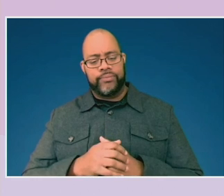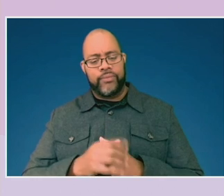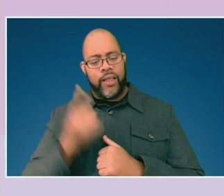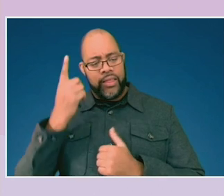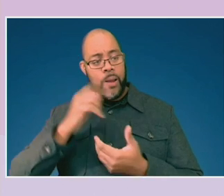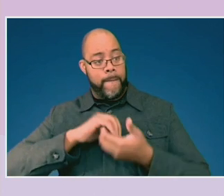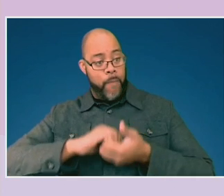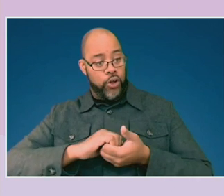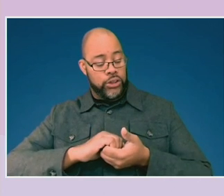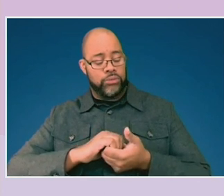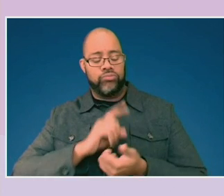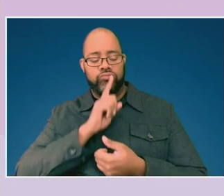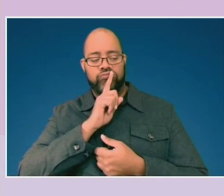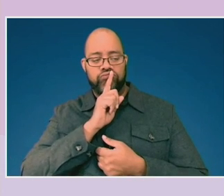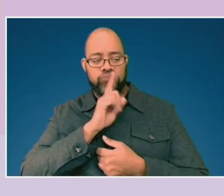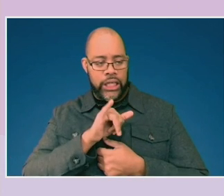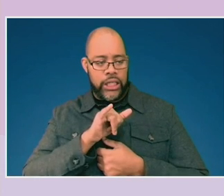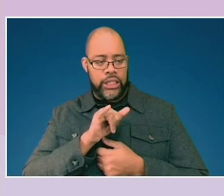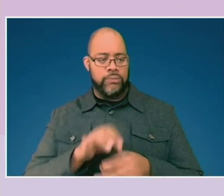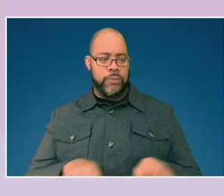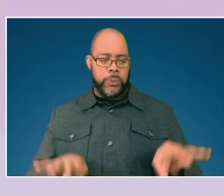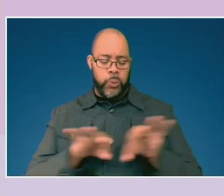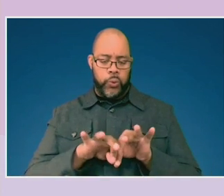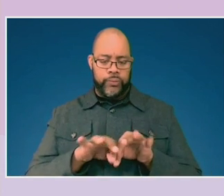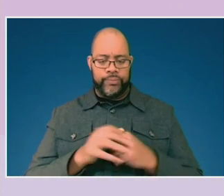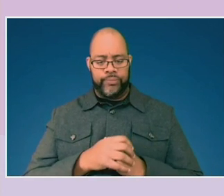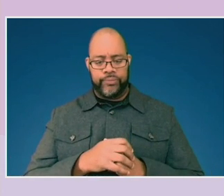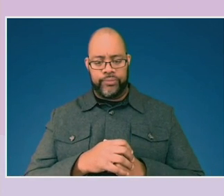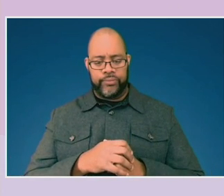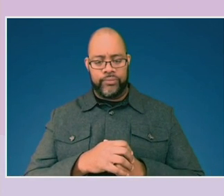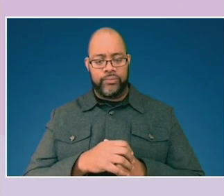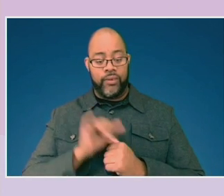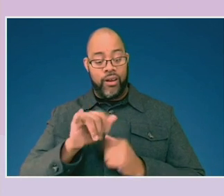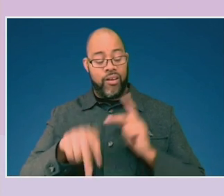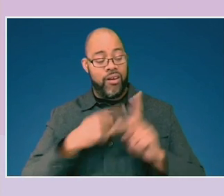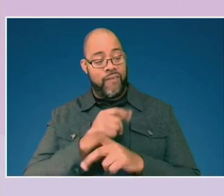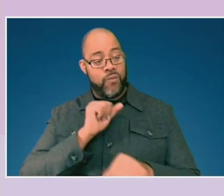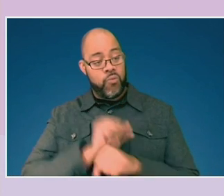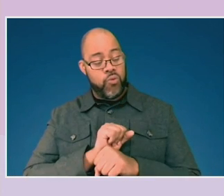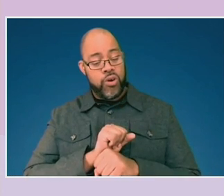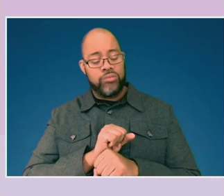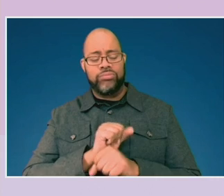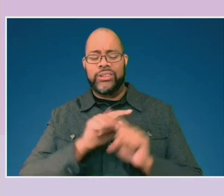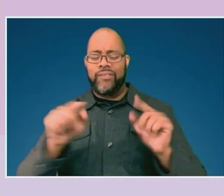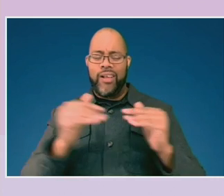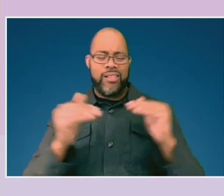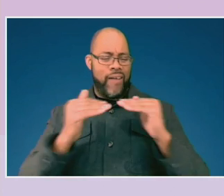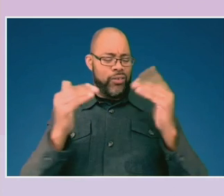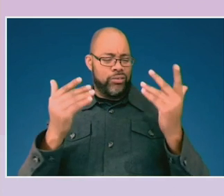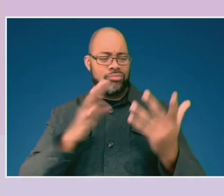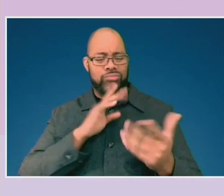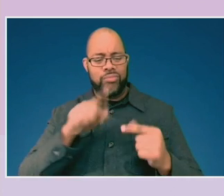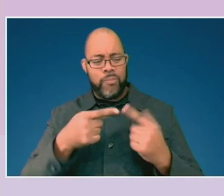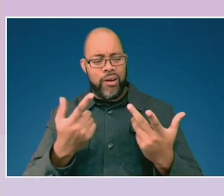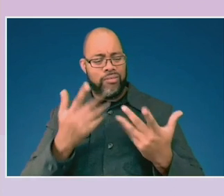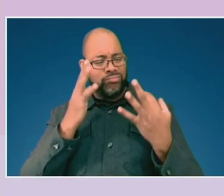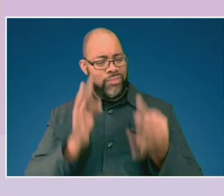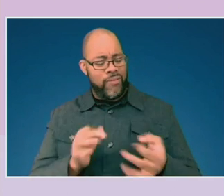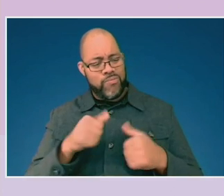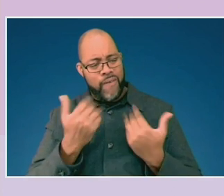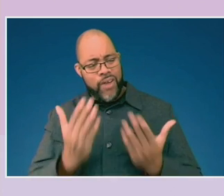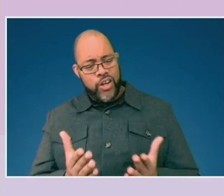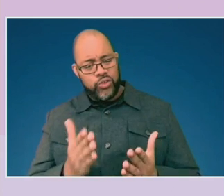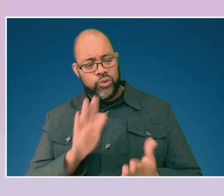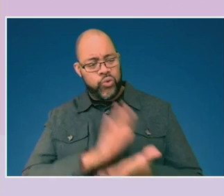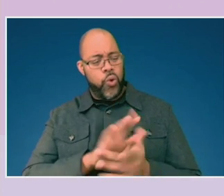partnerships are really, really crucial in this kind of work and at all levels. So we're talking about definitely providers and schools, but